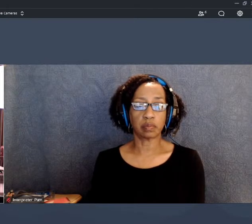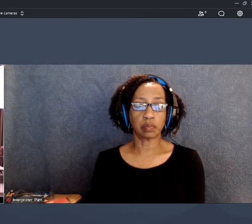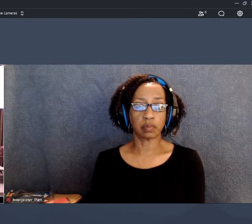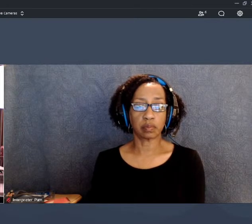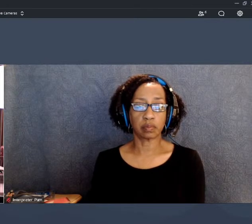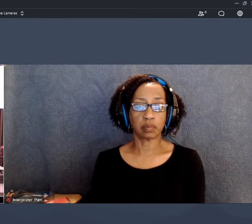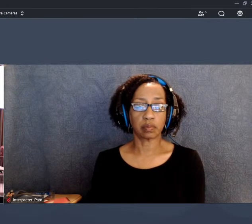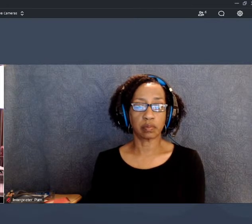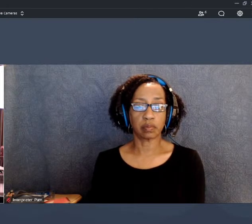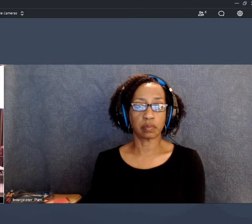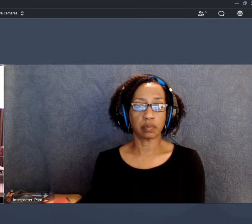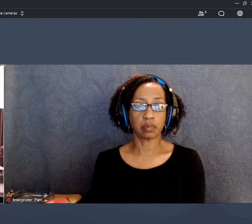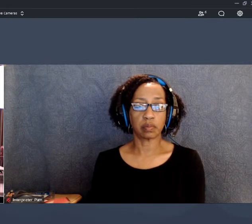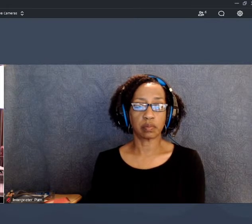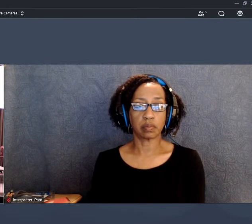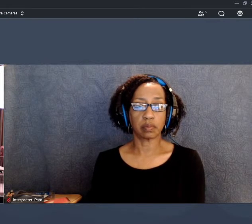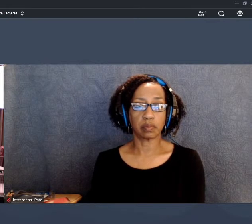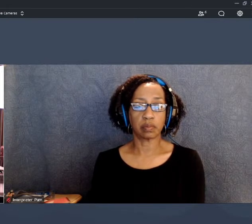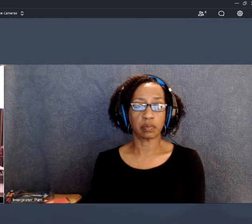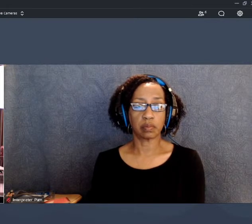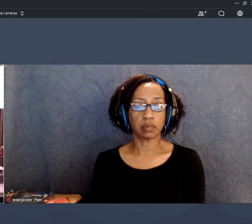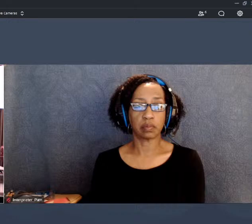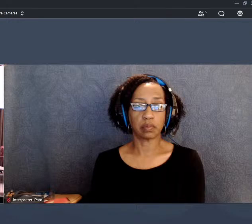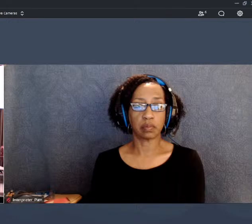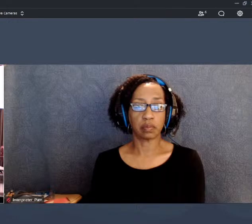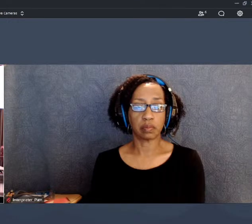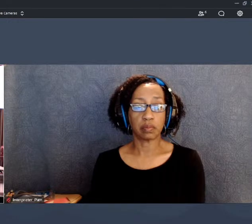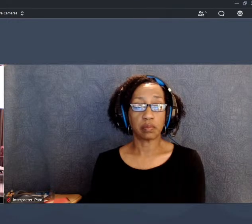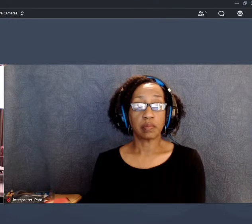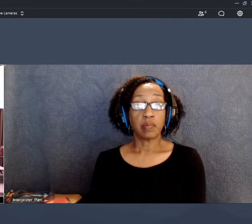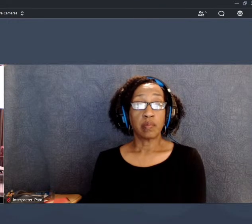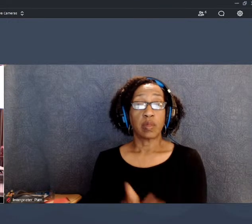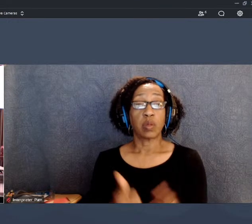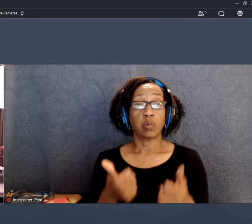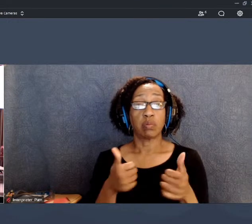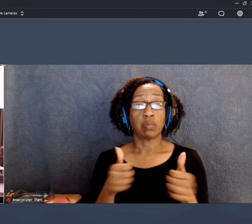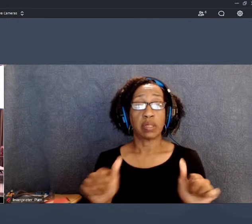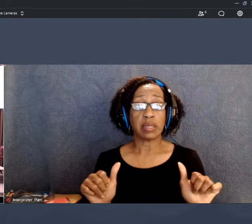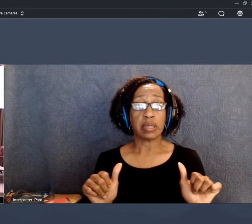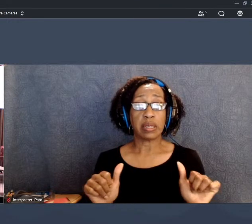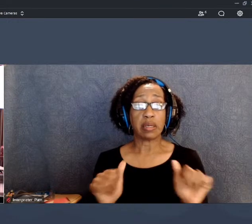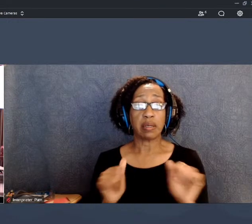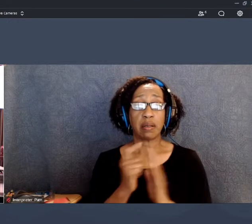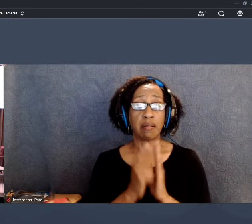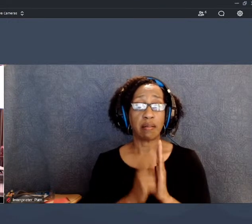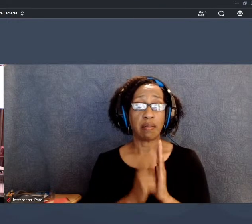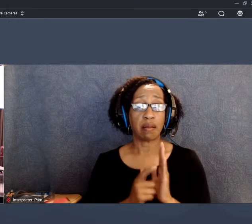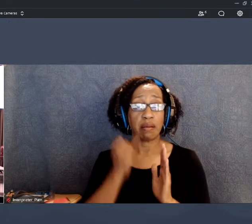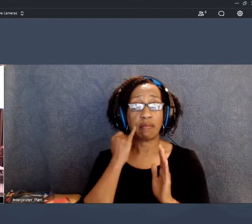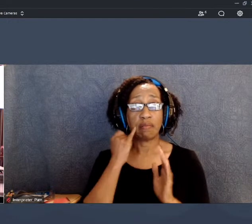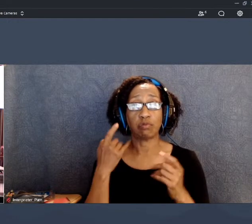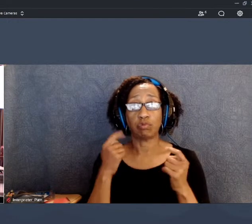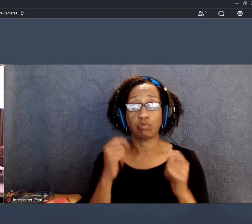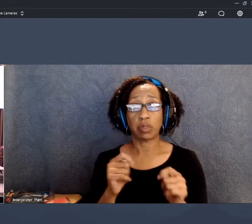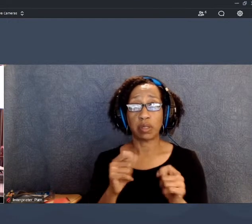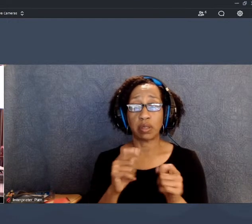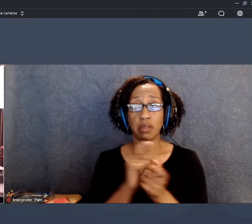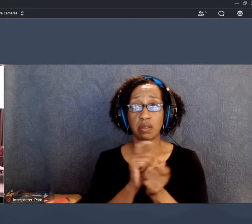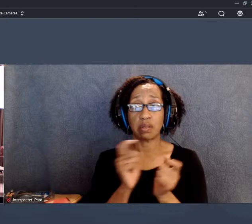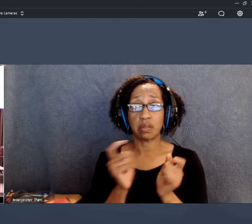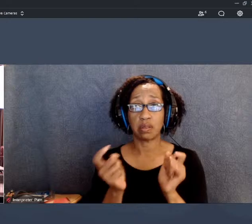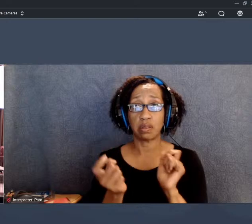No, go ahead. Okay, so with any particular piece of legislation, when you're trying to effectuate change, there's going to